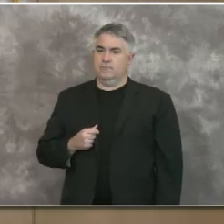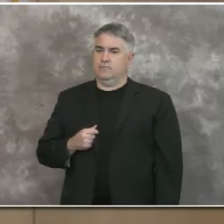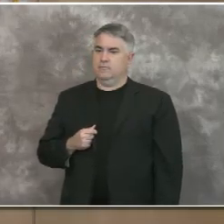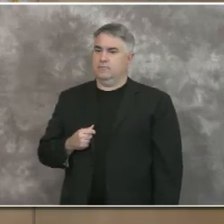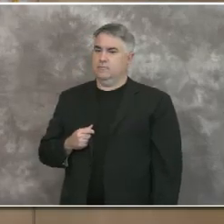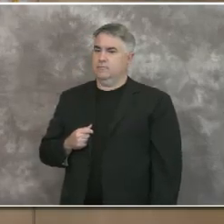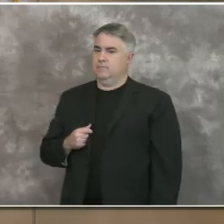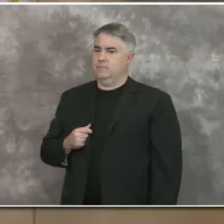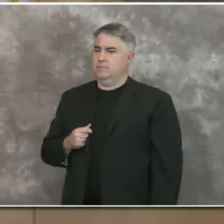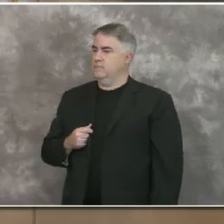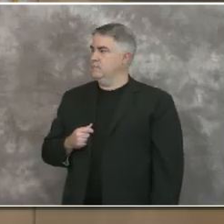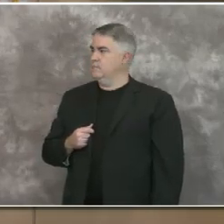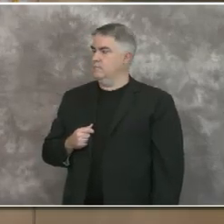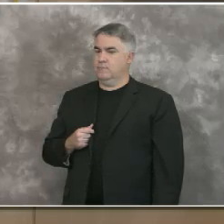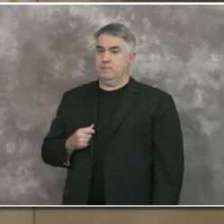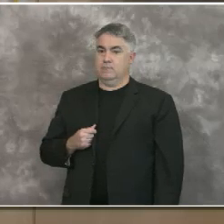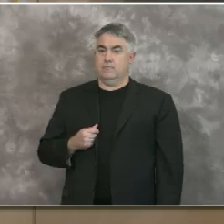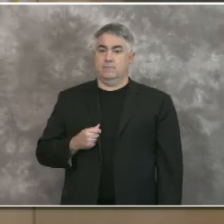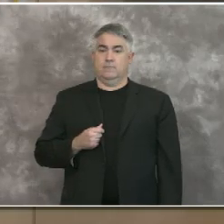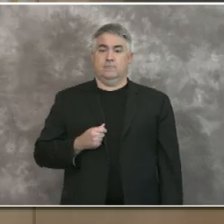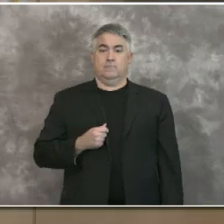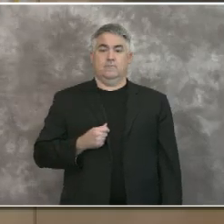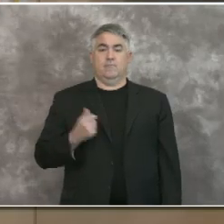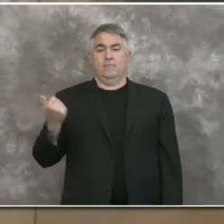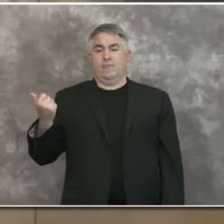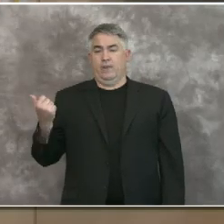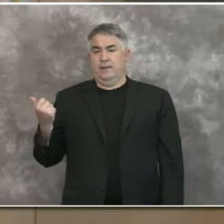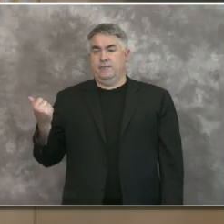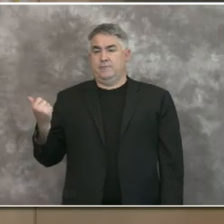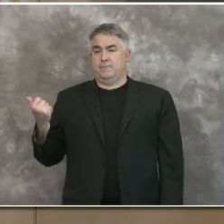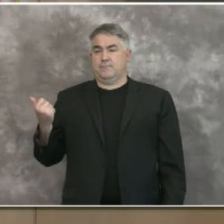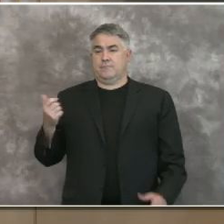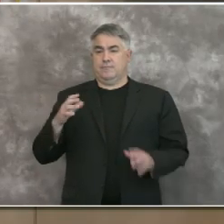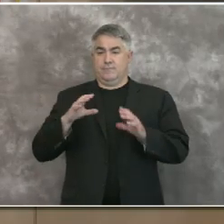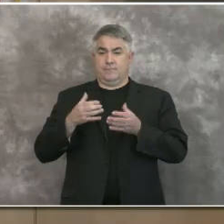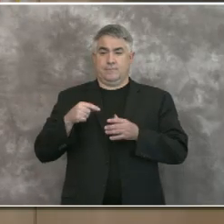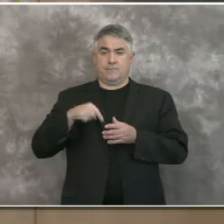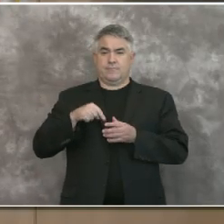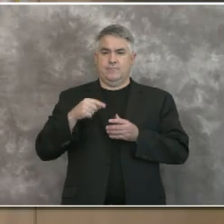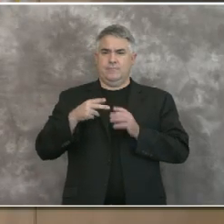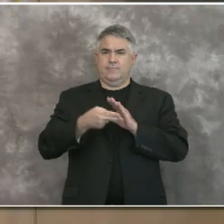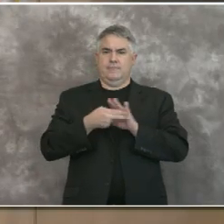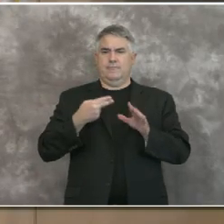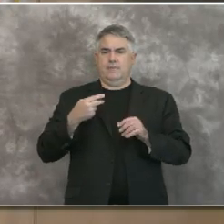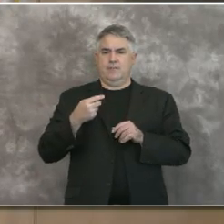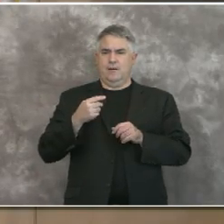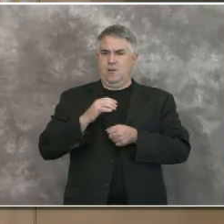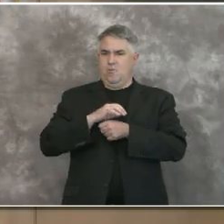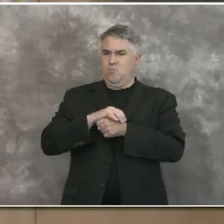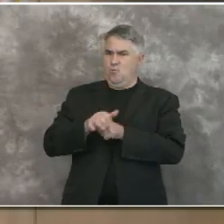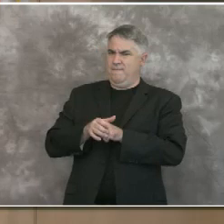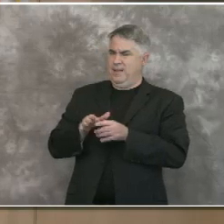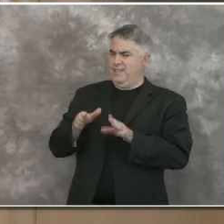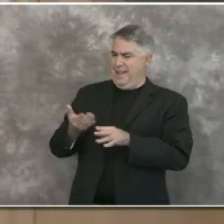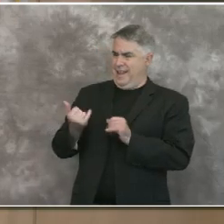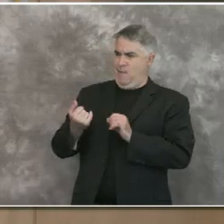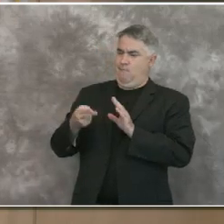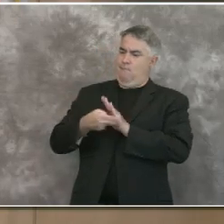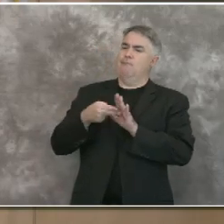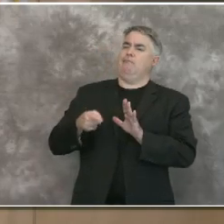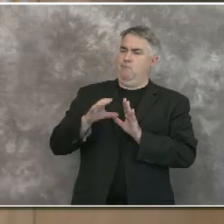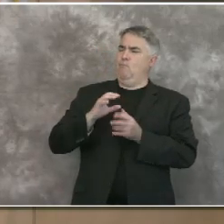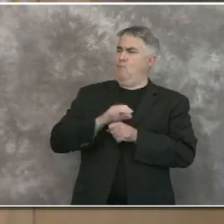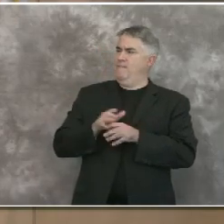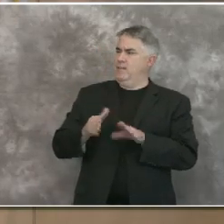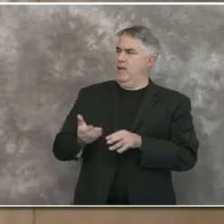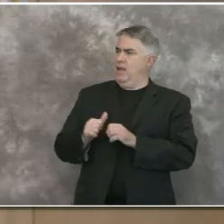This next question deals with the classification of COVID deaths, and Dr. Wooten will respond. This is from Eric with CBS 8. The